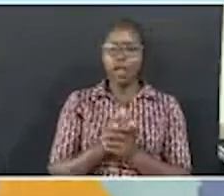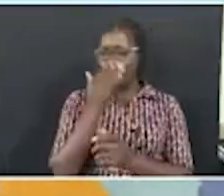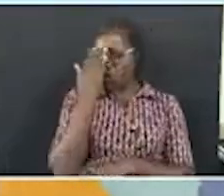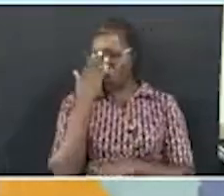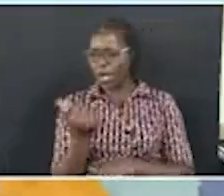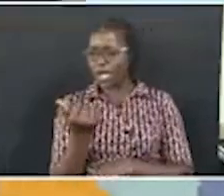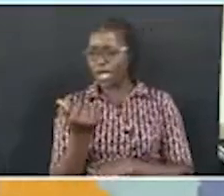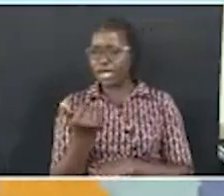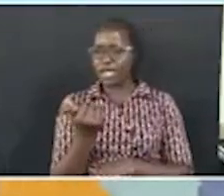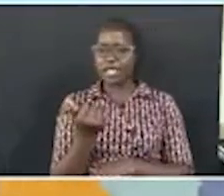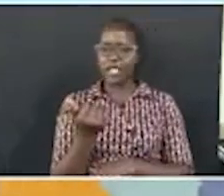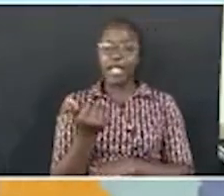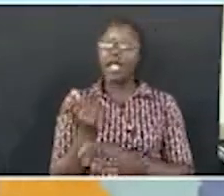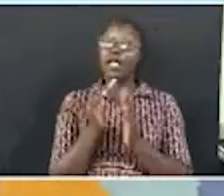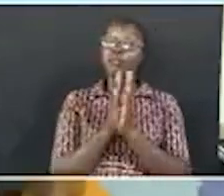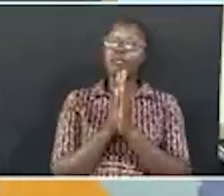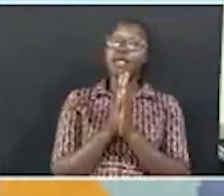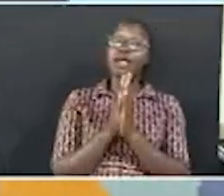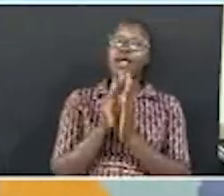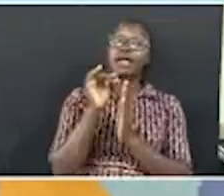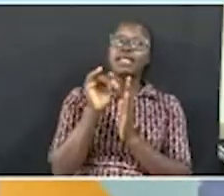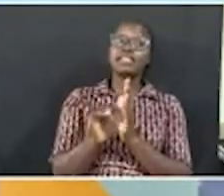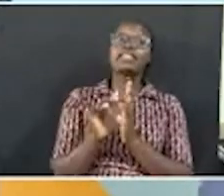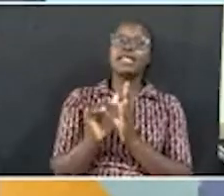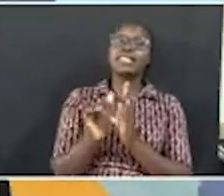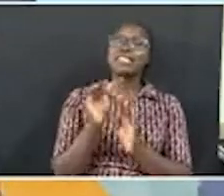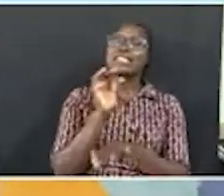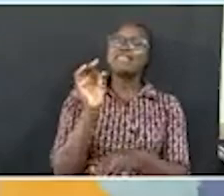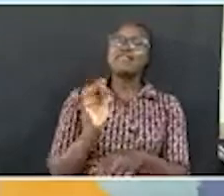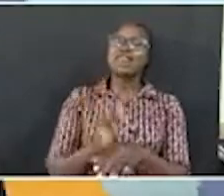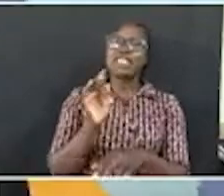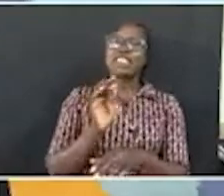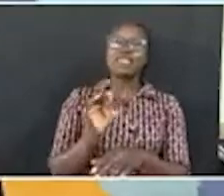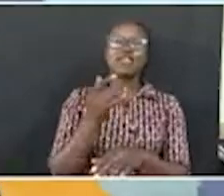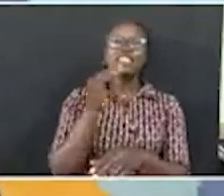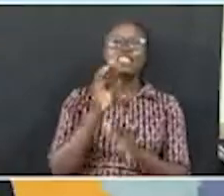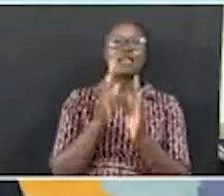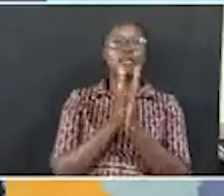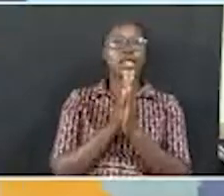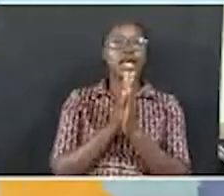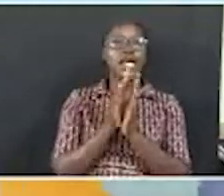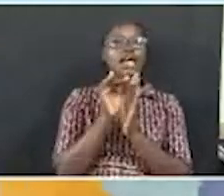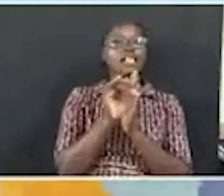Why? Because prayer that is effective is the